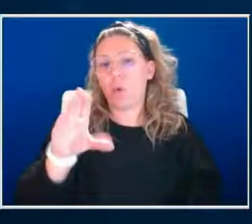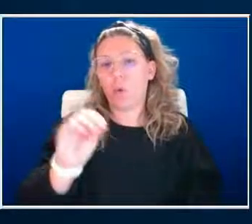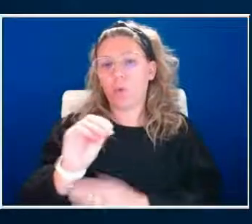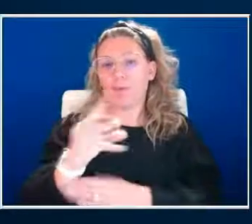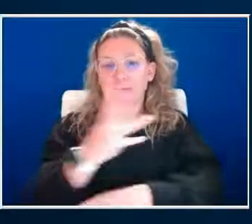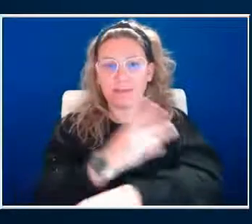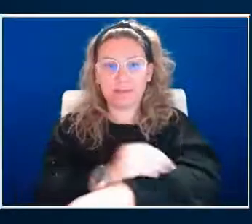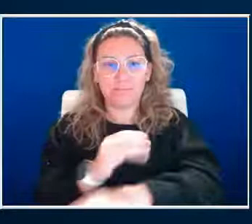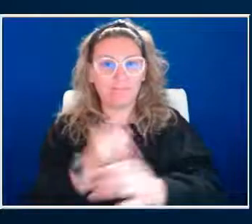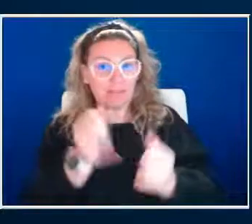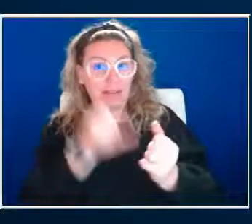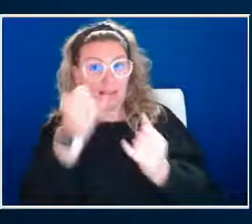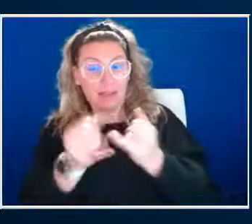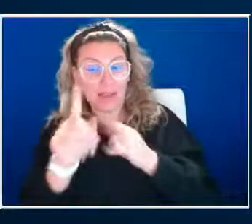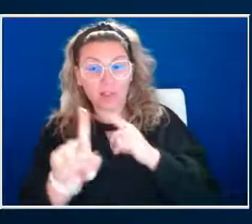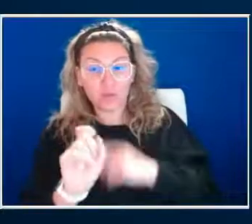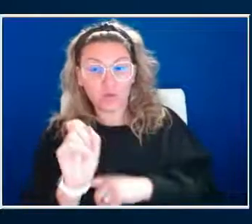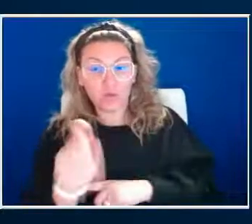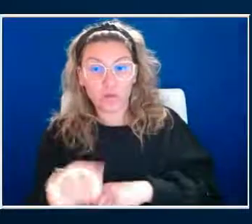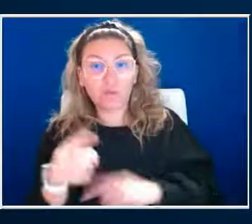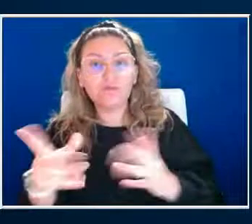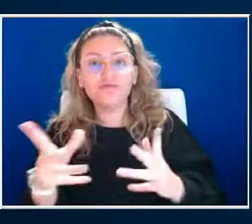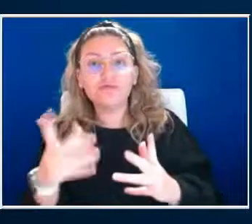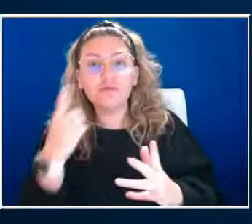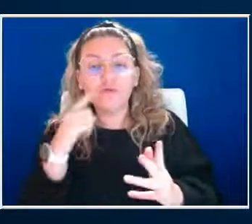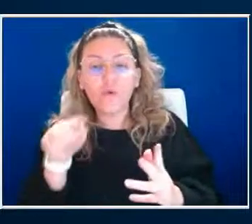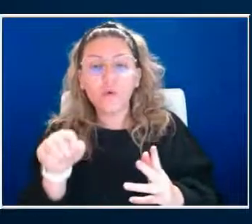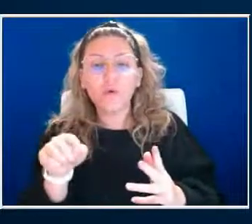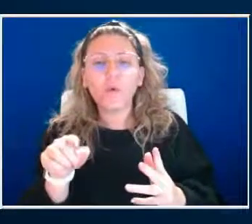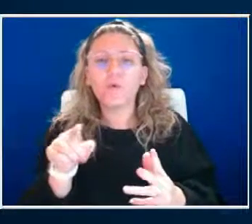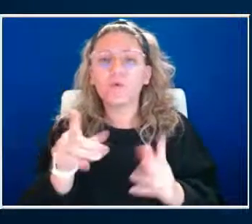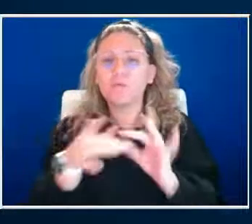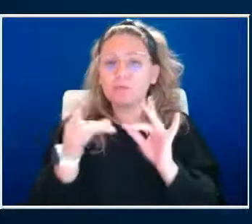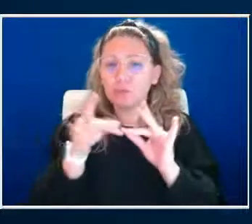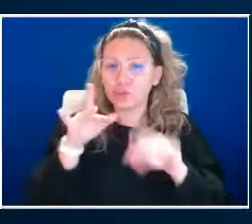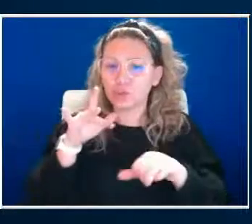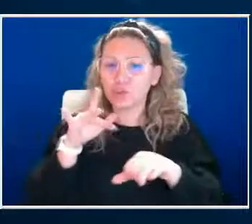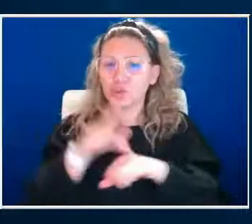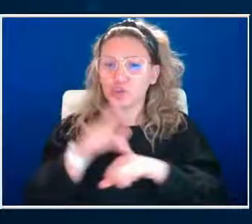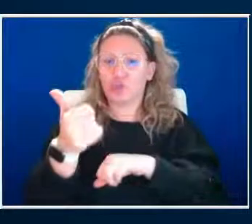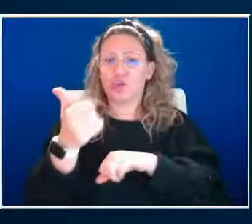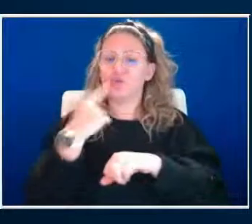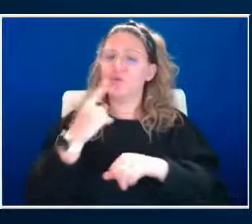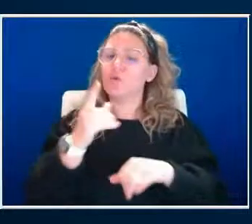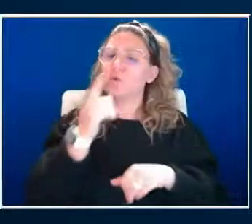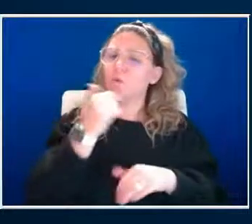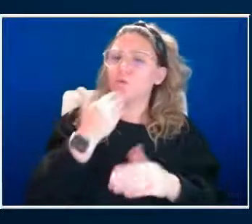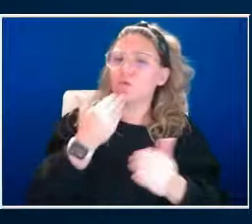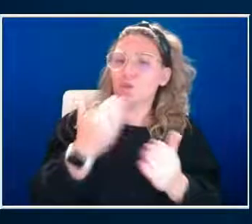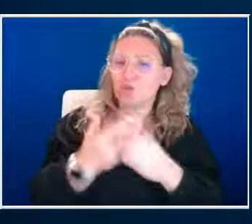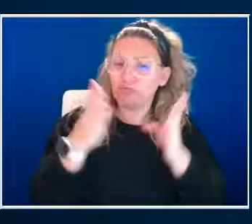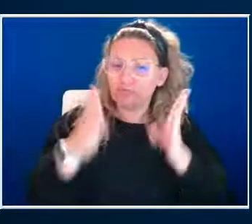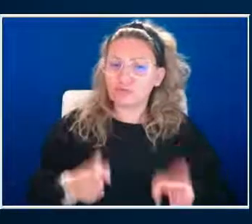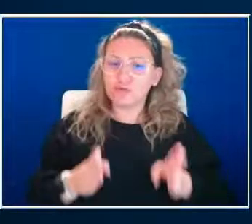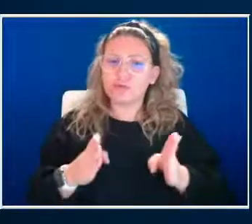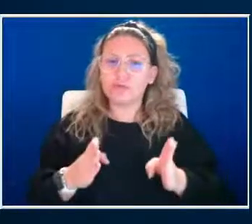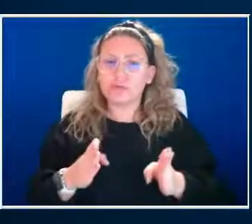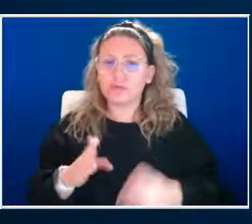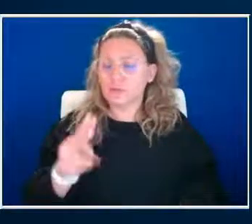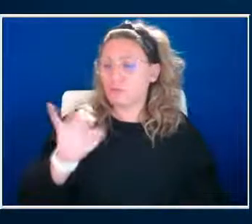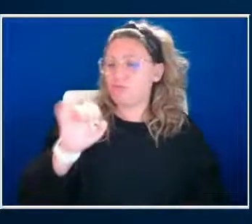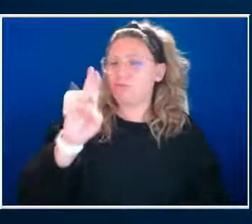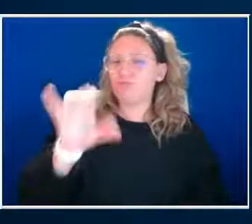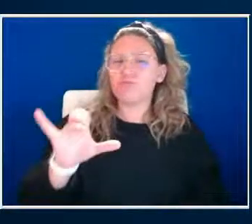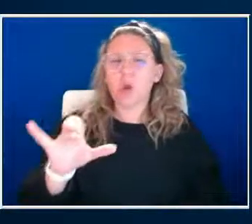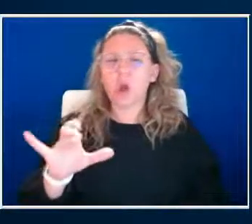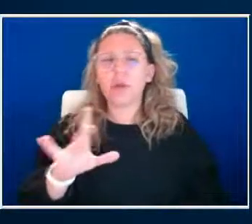last question, Dr. Lai, for you. You mentioned it earlier about who makes a good candidate, but just go over that again. Marley's curious. Who would make a good candidate for this